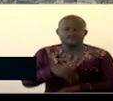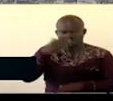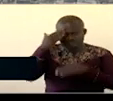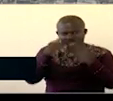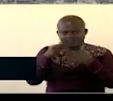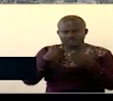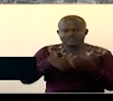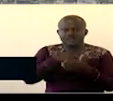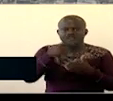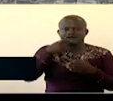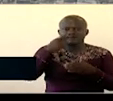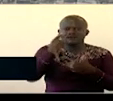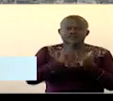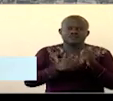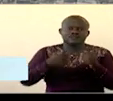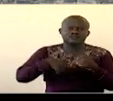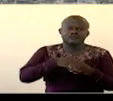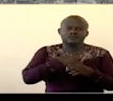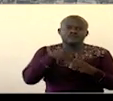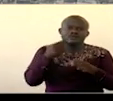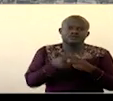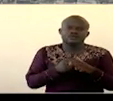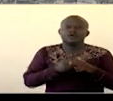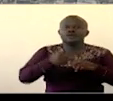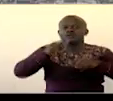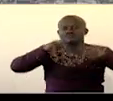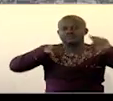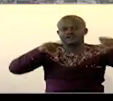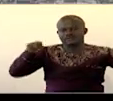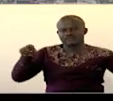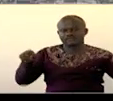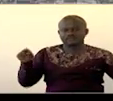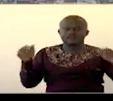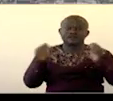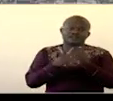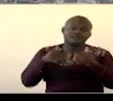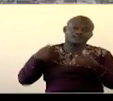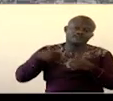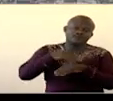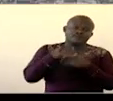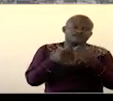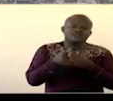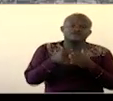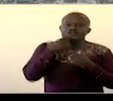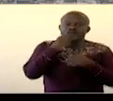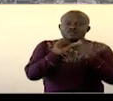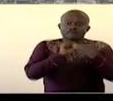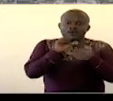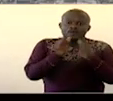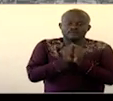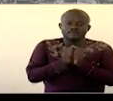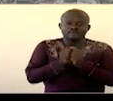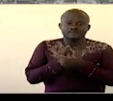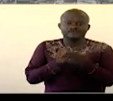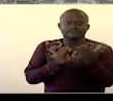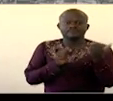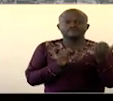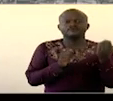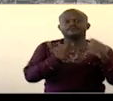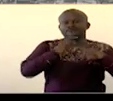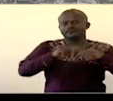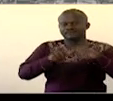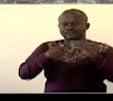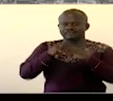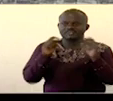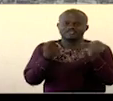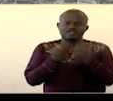because there is what we call diversity. Then we have also talked about different